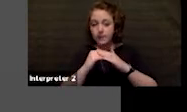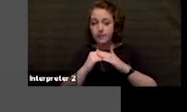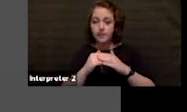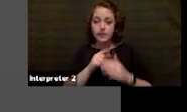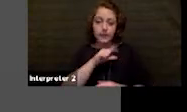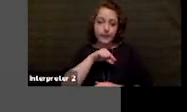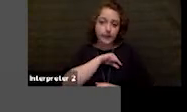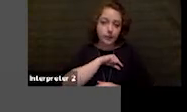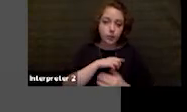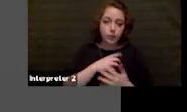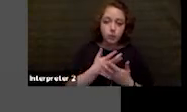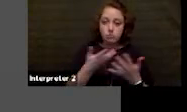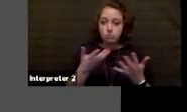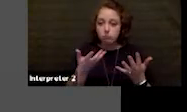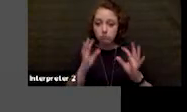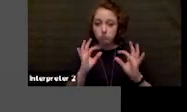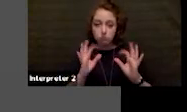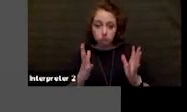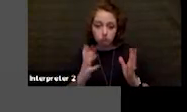you. I